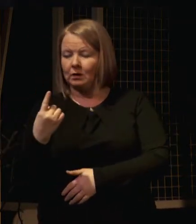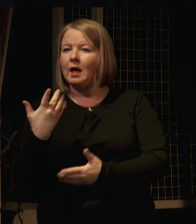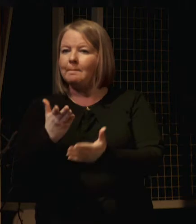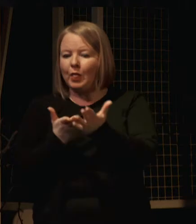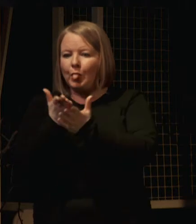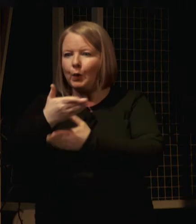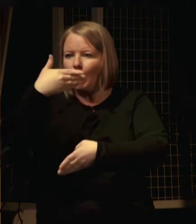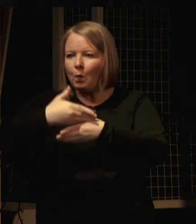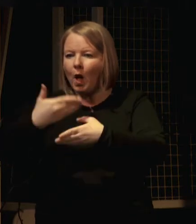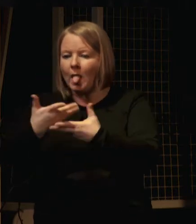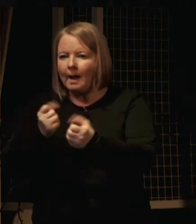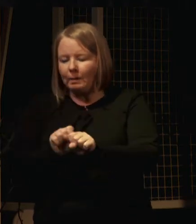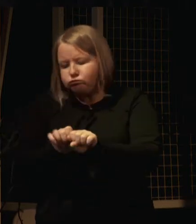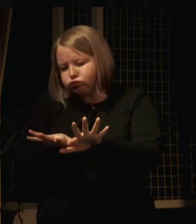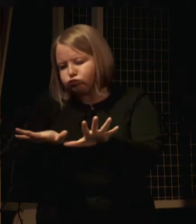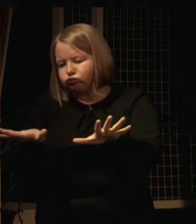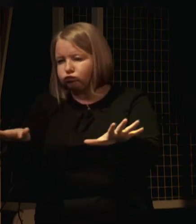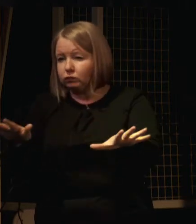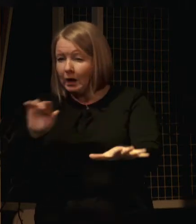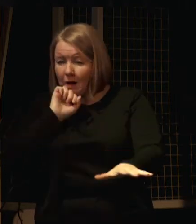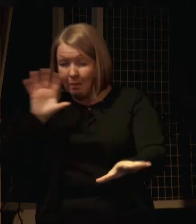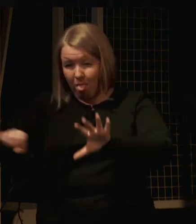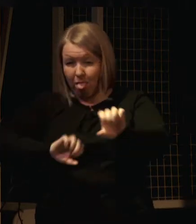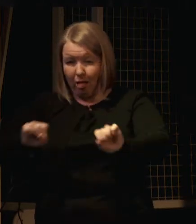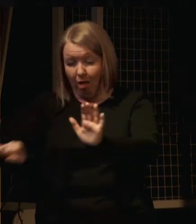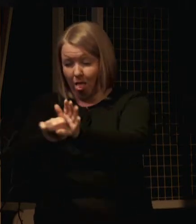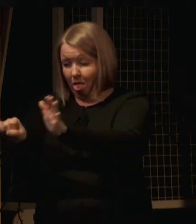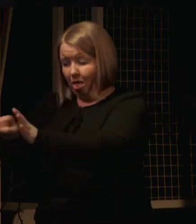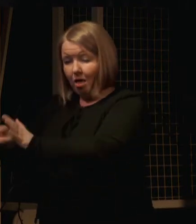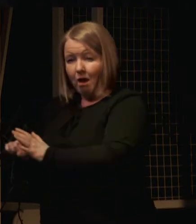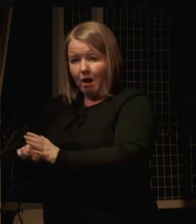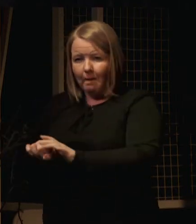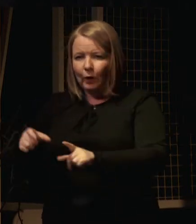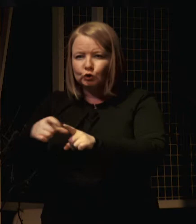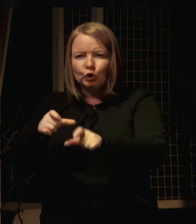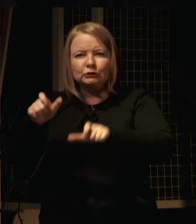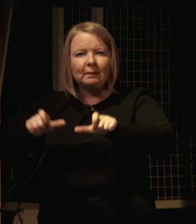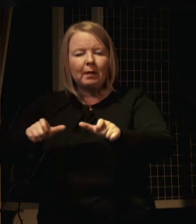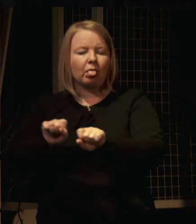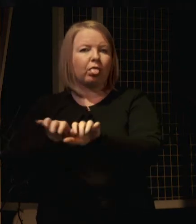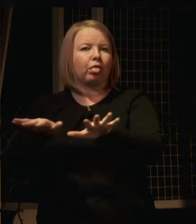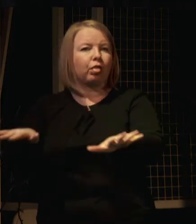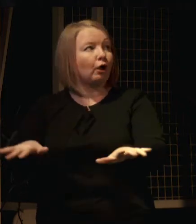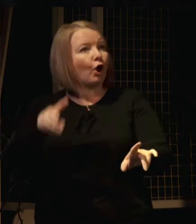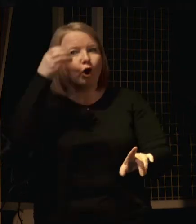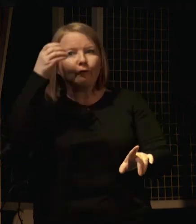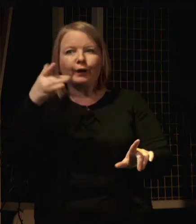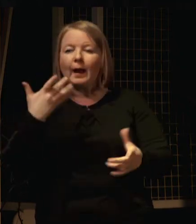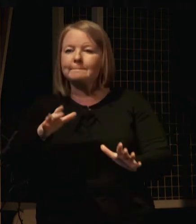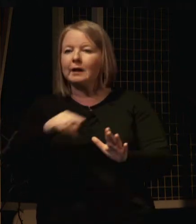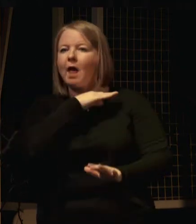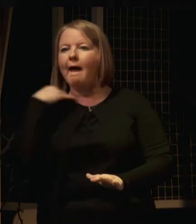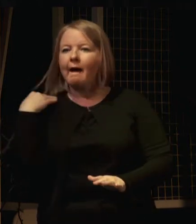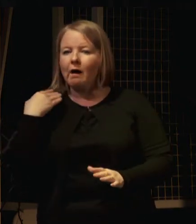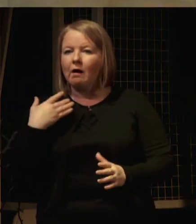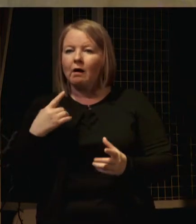they slaughtered the townsfolk. The streets literally ran red with the blood of Dundonians. Our governor, well, he was beheaded, and